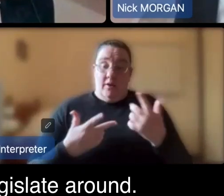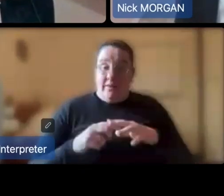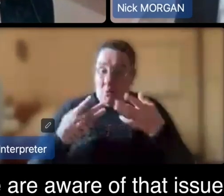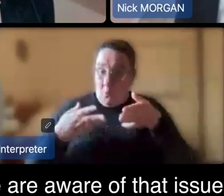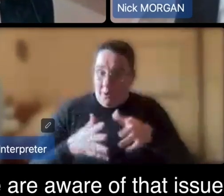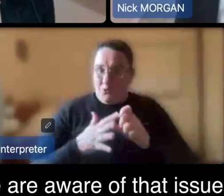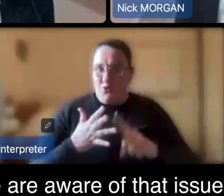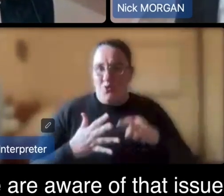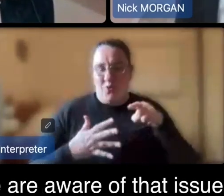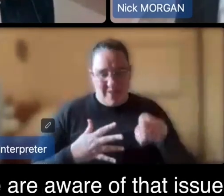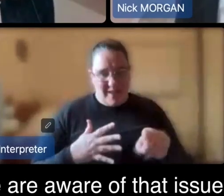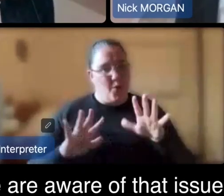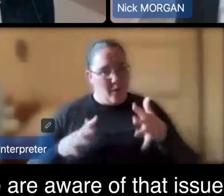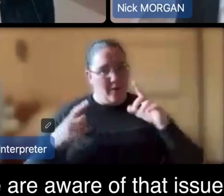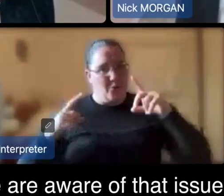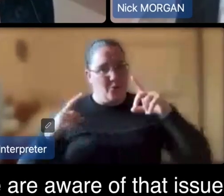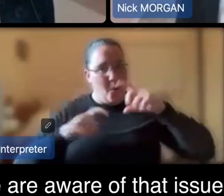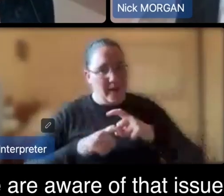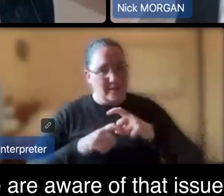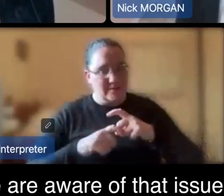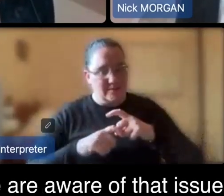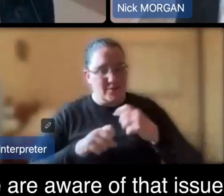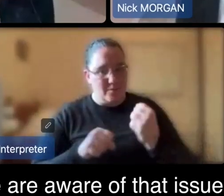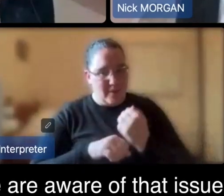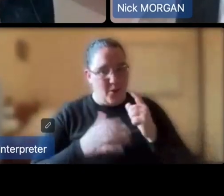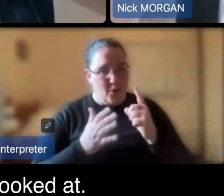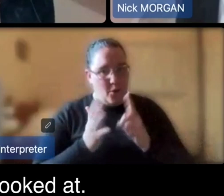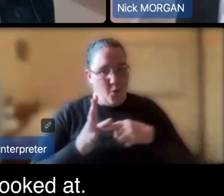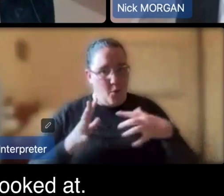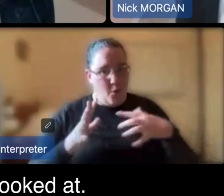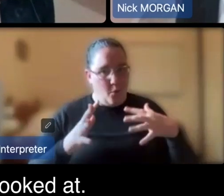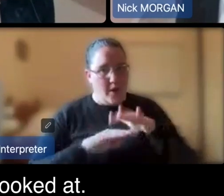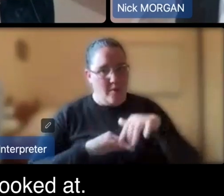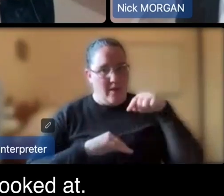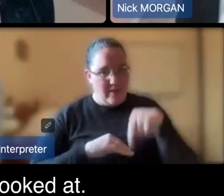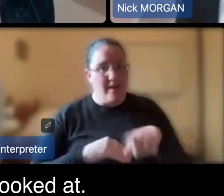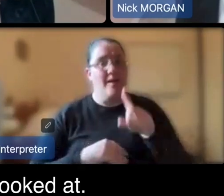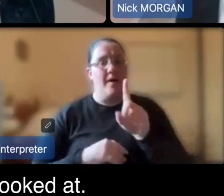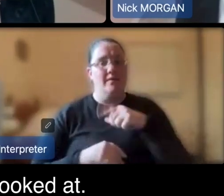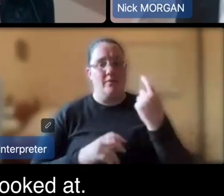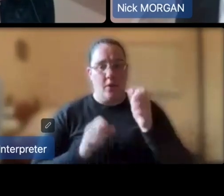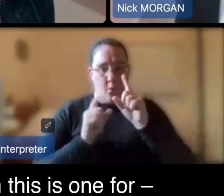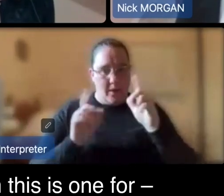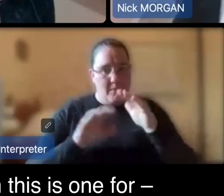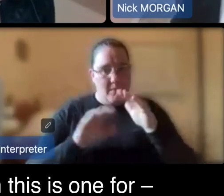legislate around. But the assurance is that we're aware of that issue and it will be looked at.